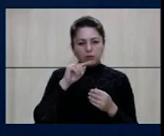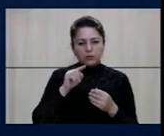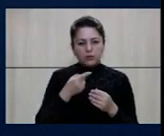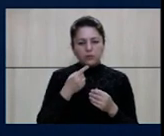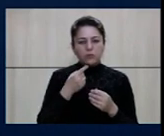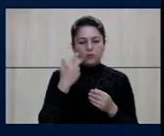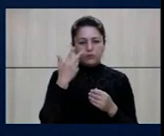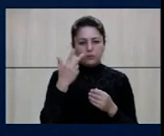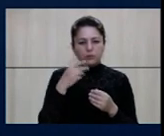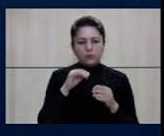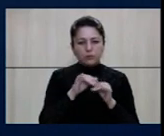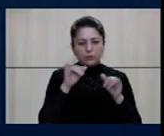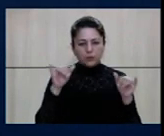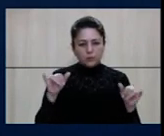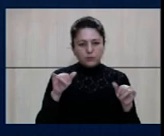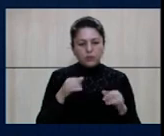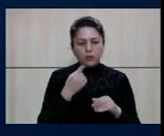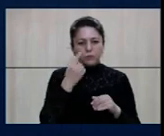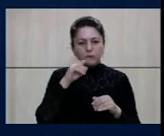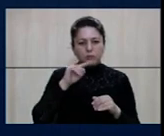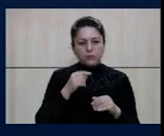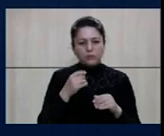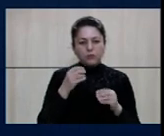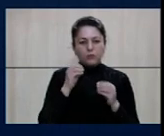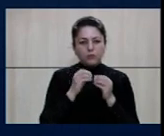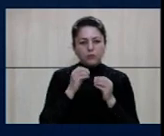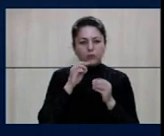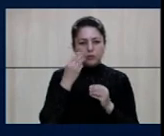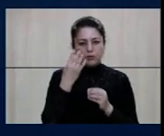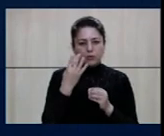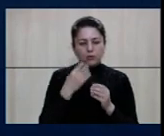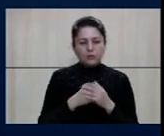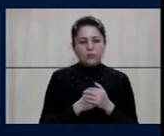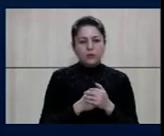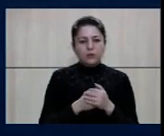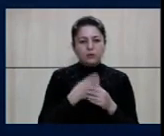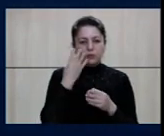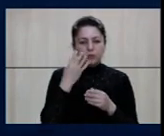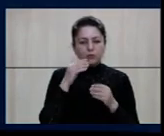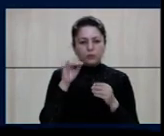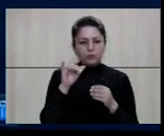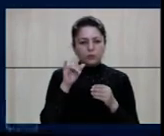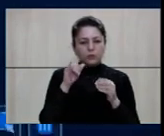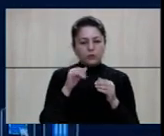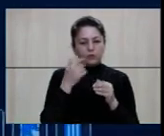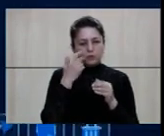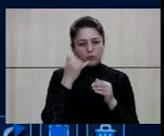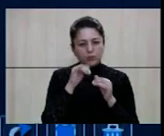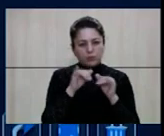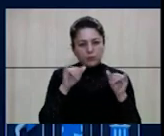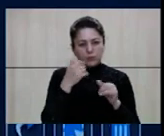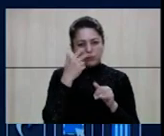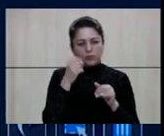2302.13 ni ko'paytiramiz 1.14 ga. 4 ni 3 ga ko'paytirsak 12 bir